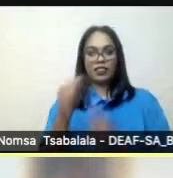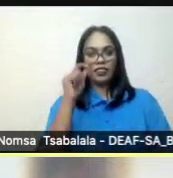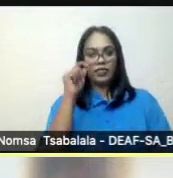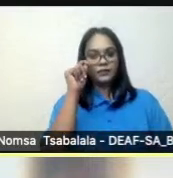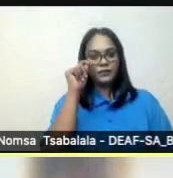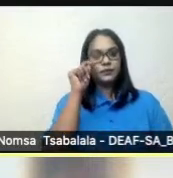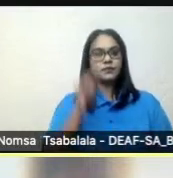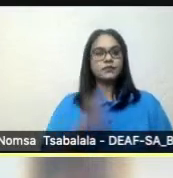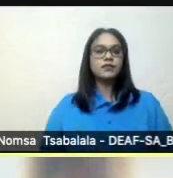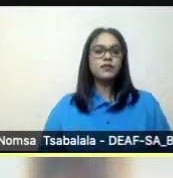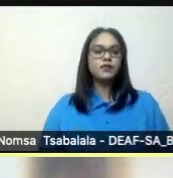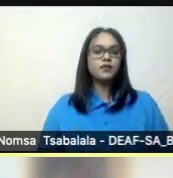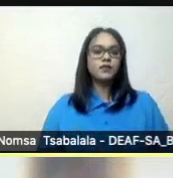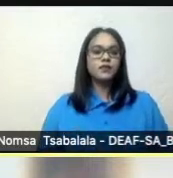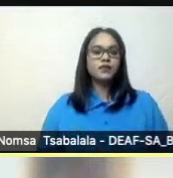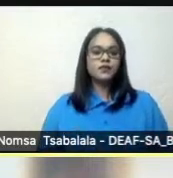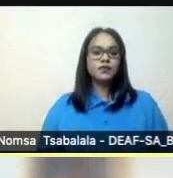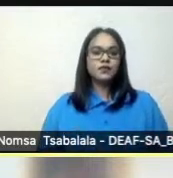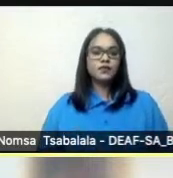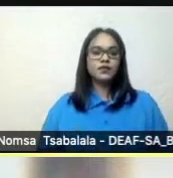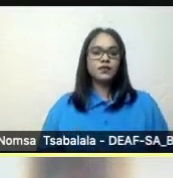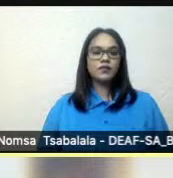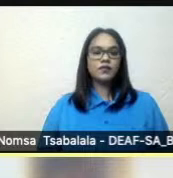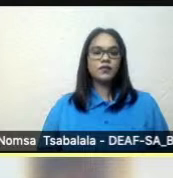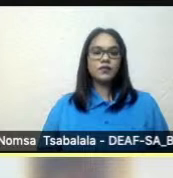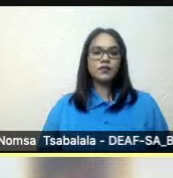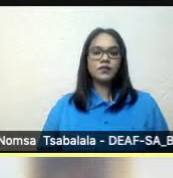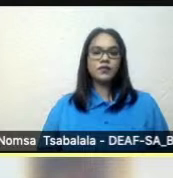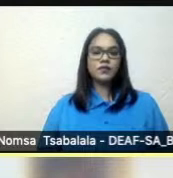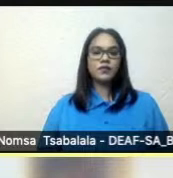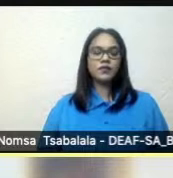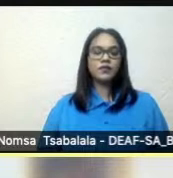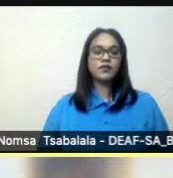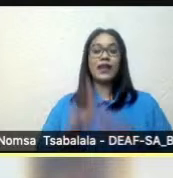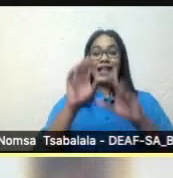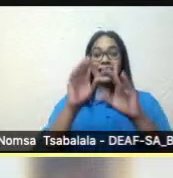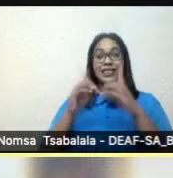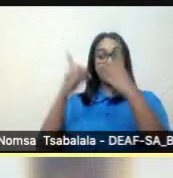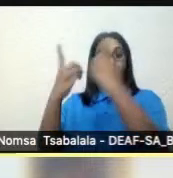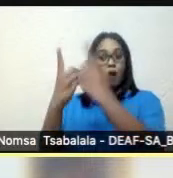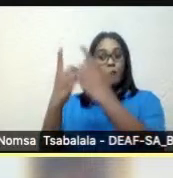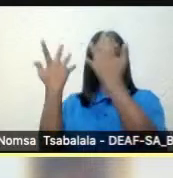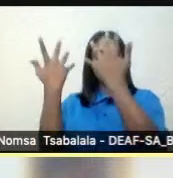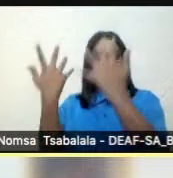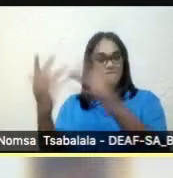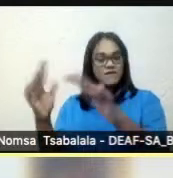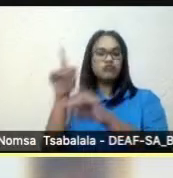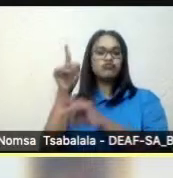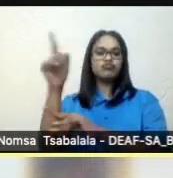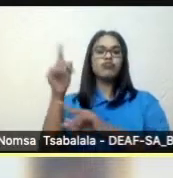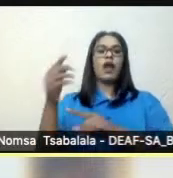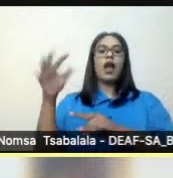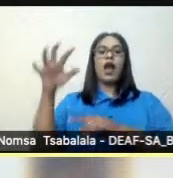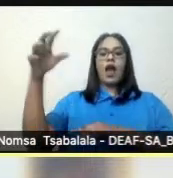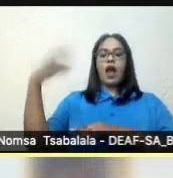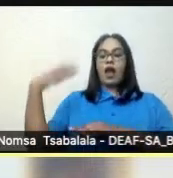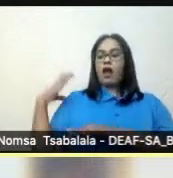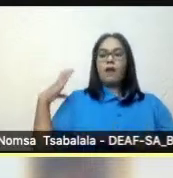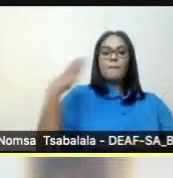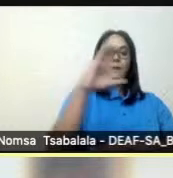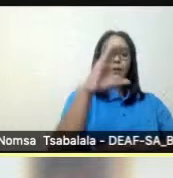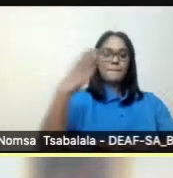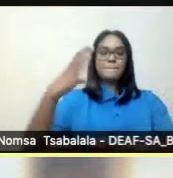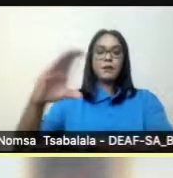of hospital readiness. And the department has actually allocated very senior people who work with the provinces. And